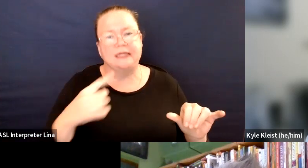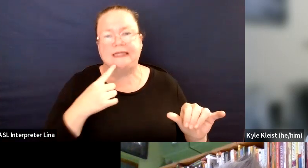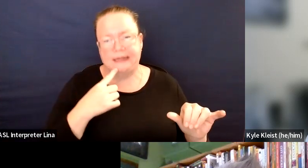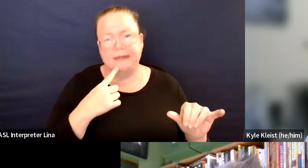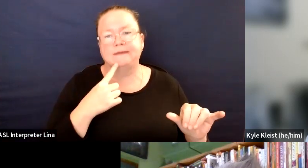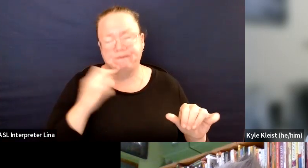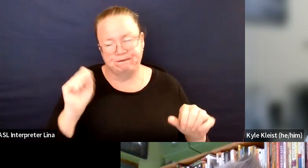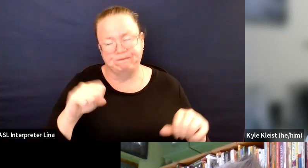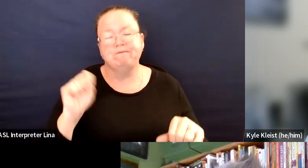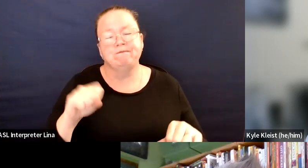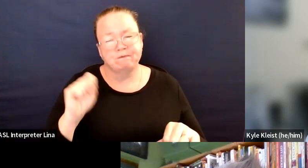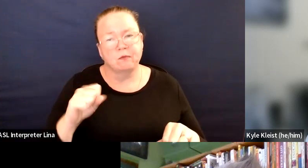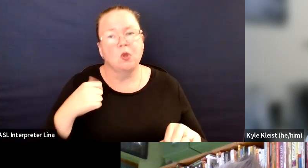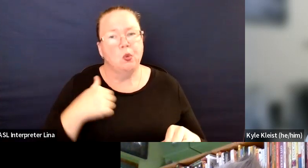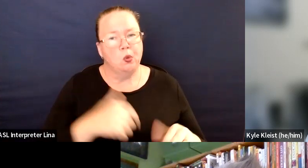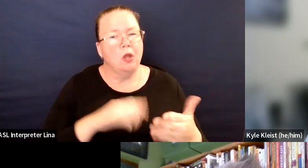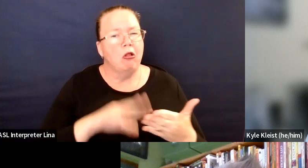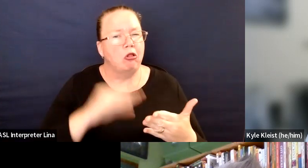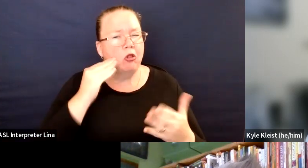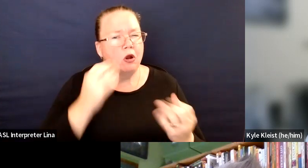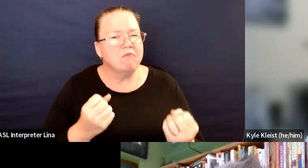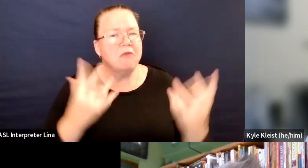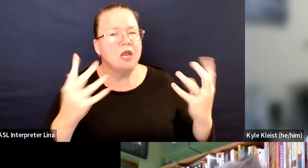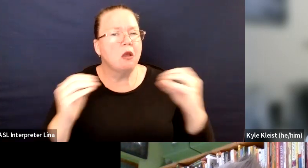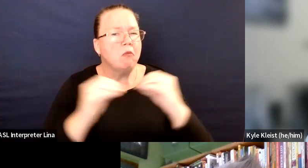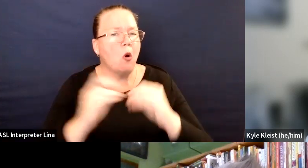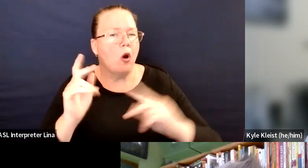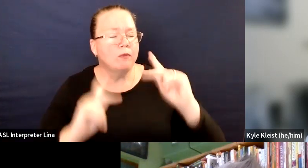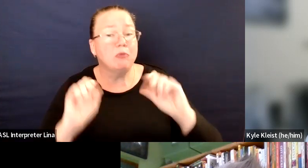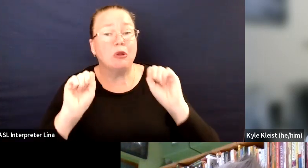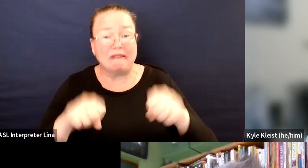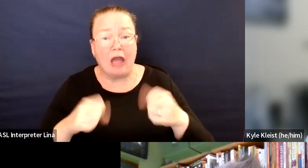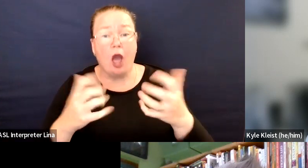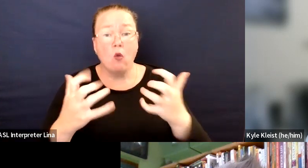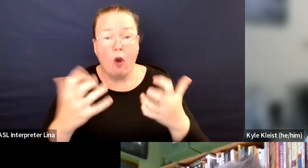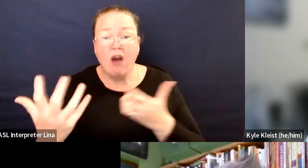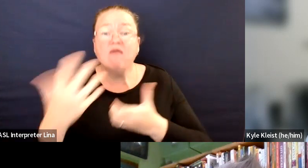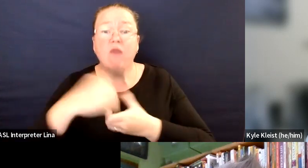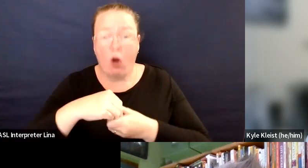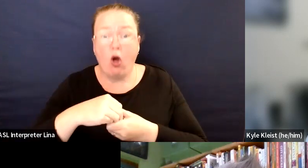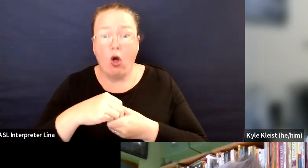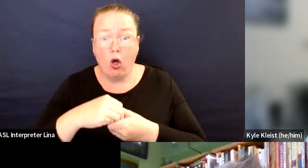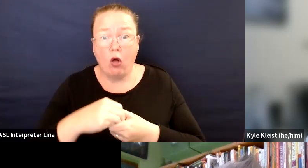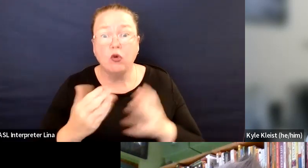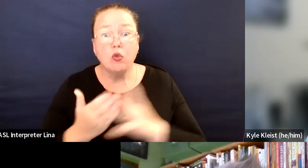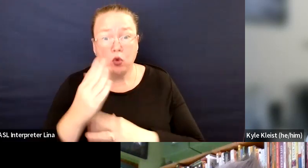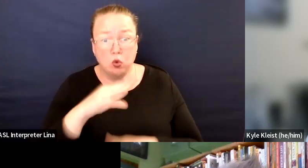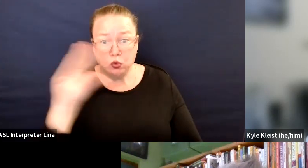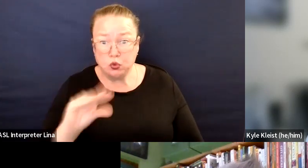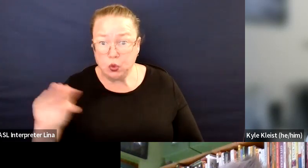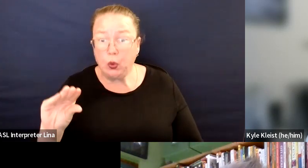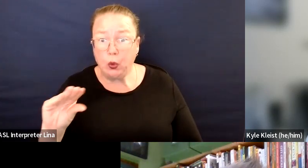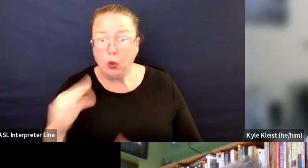that we had so many more people who were able and wanting to participate via Zoom,